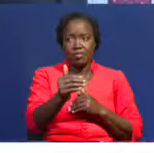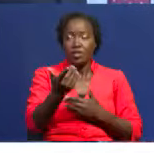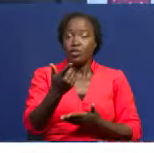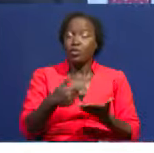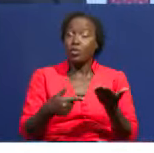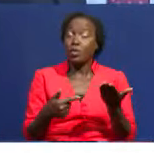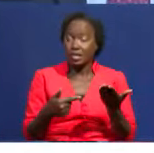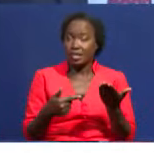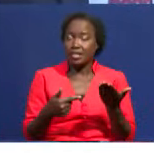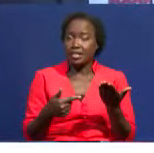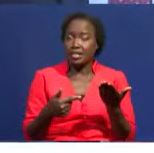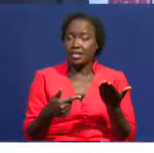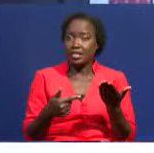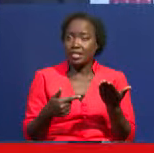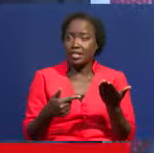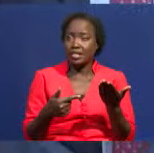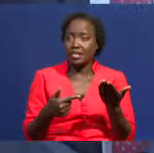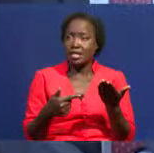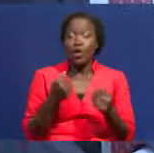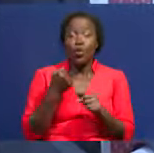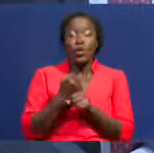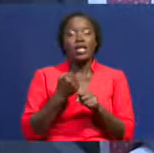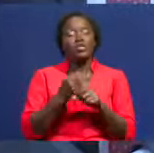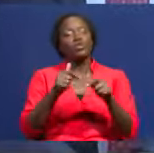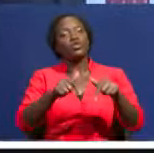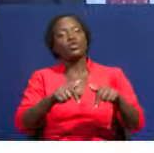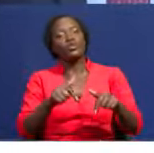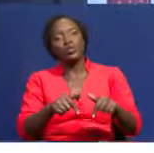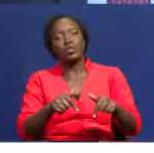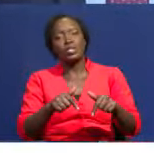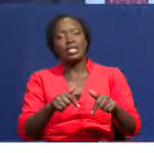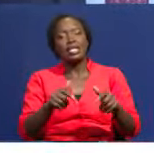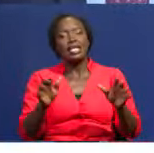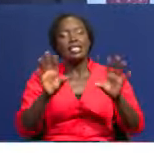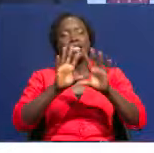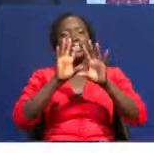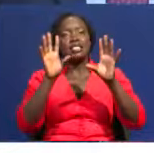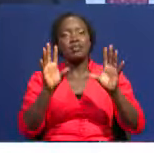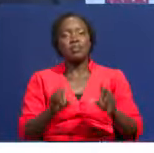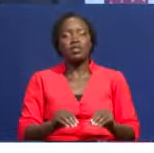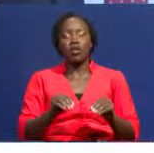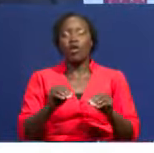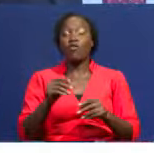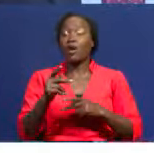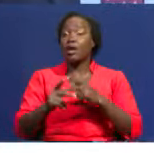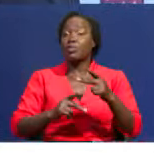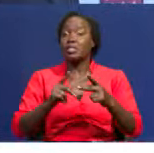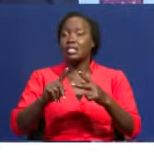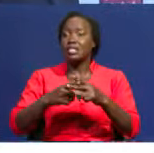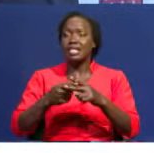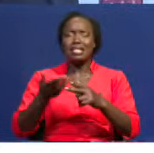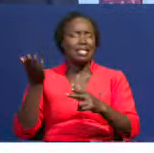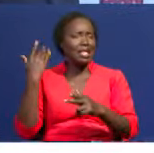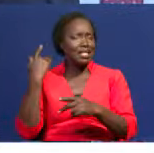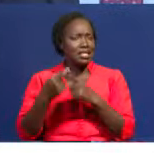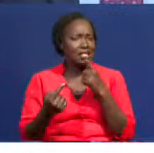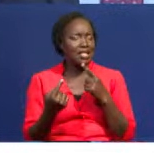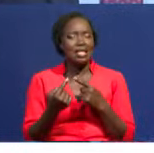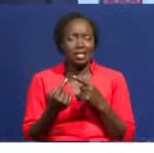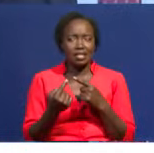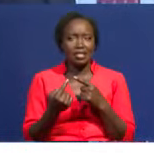What we are doing today is a culmination of a process that began sometime last year